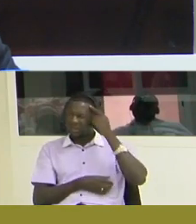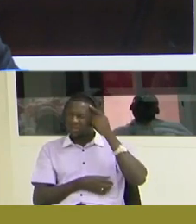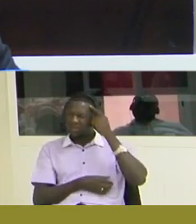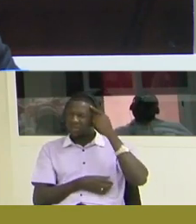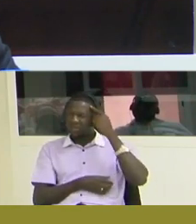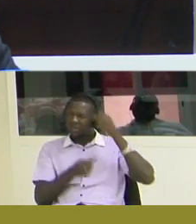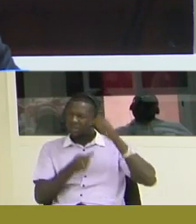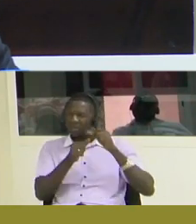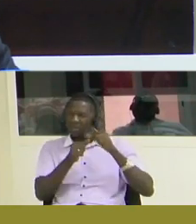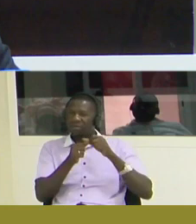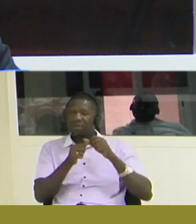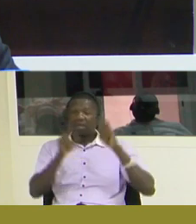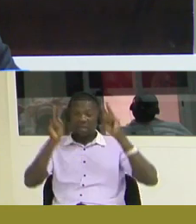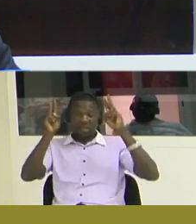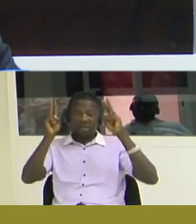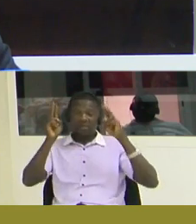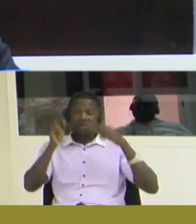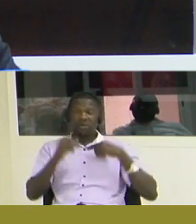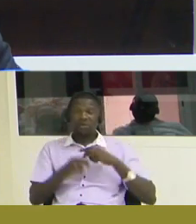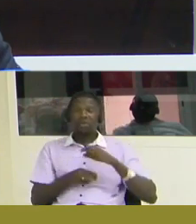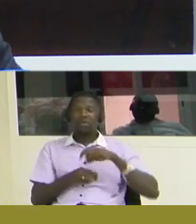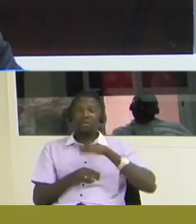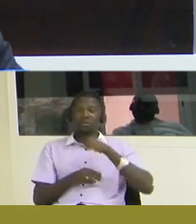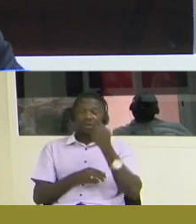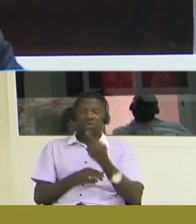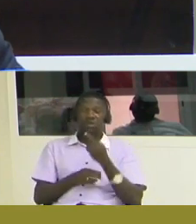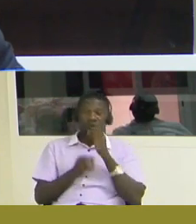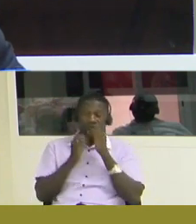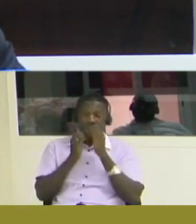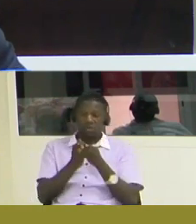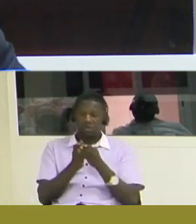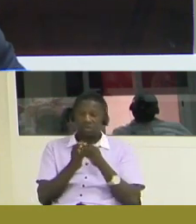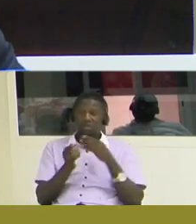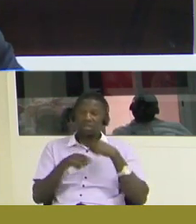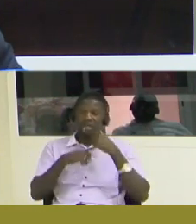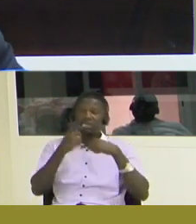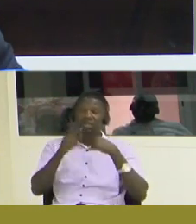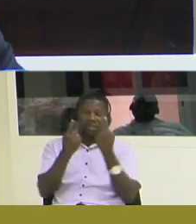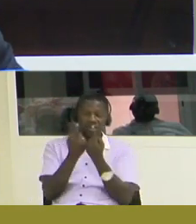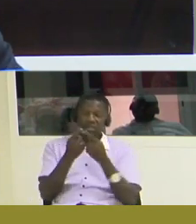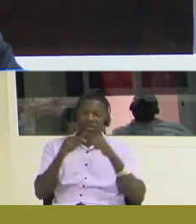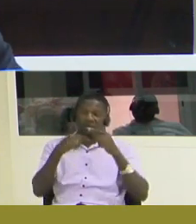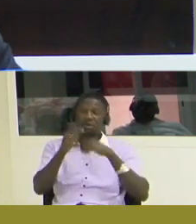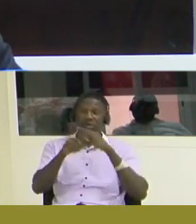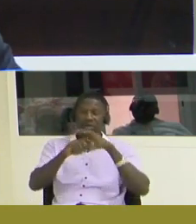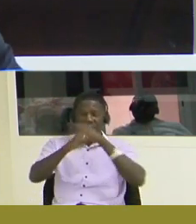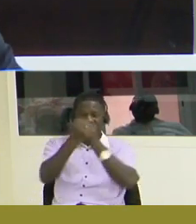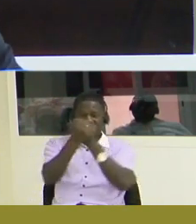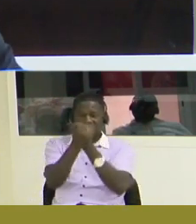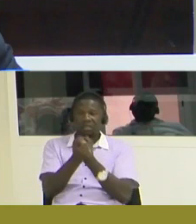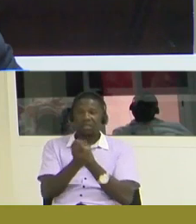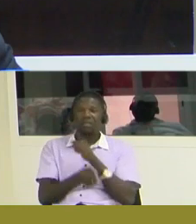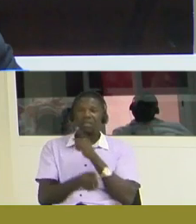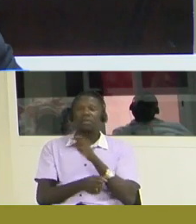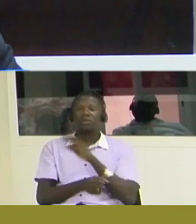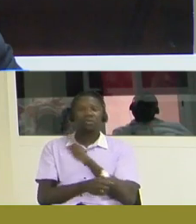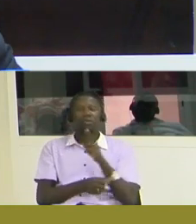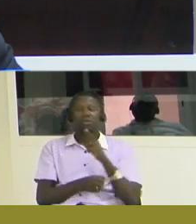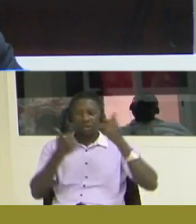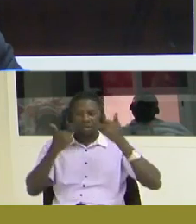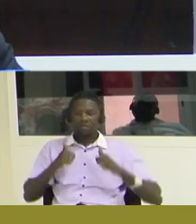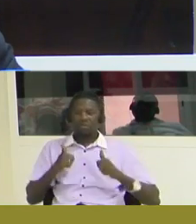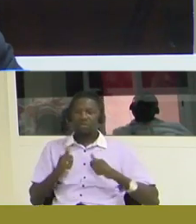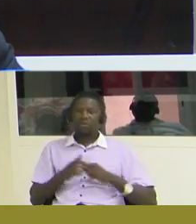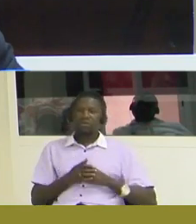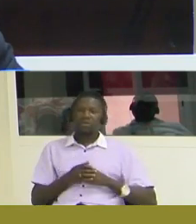who stated certain things about the arrests that did not happen What did he say